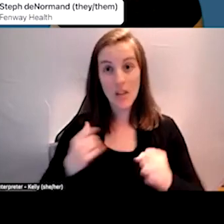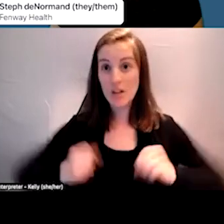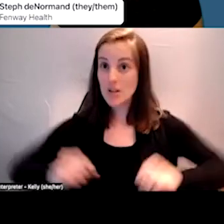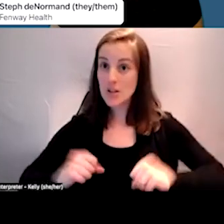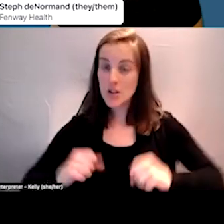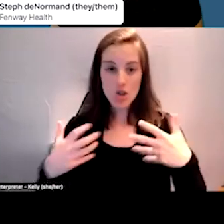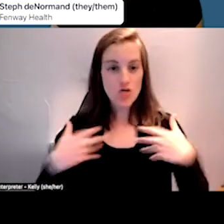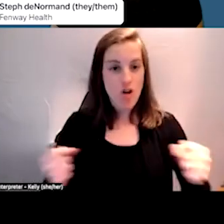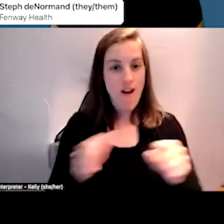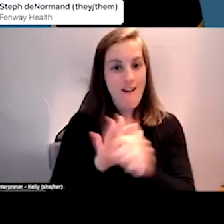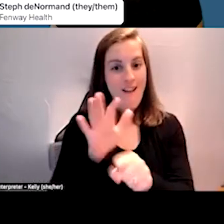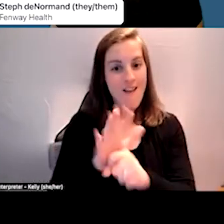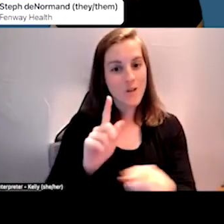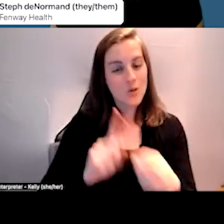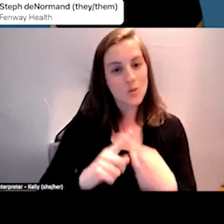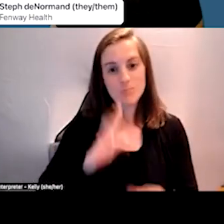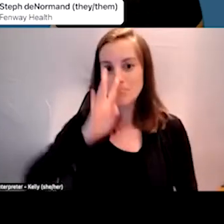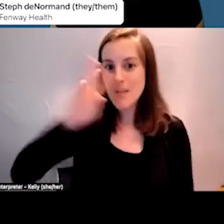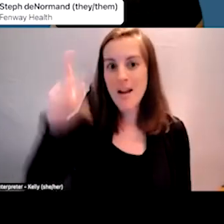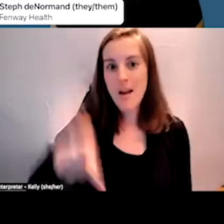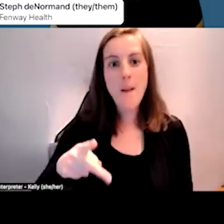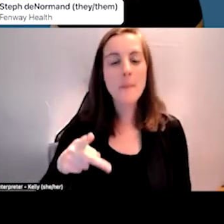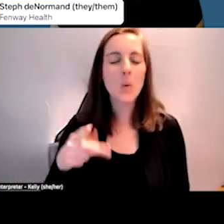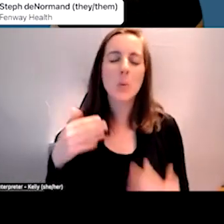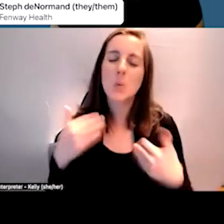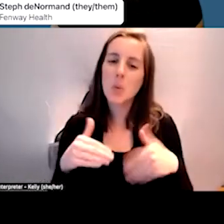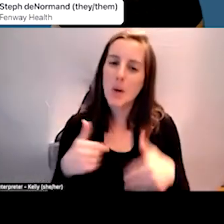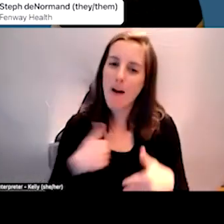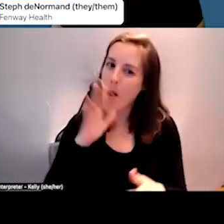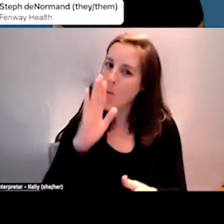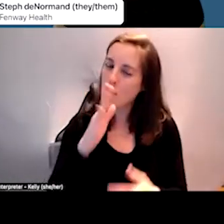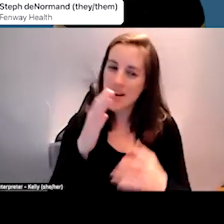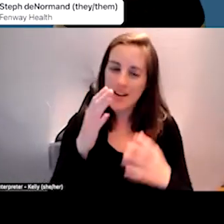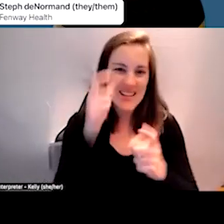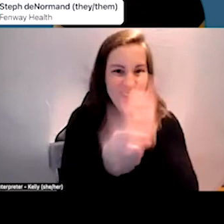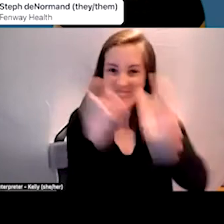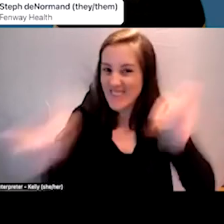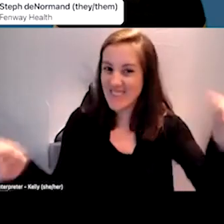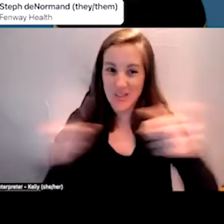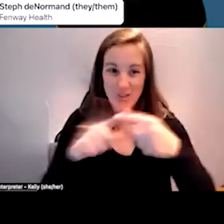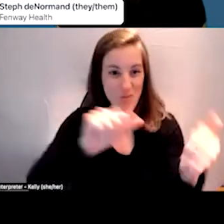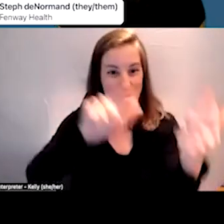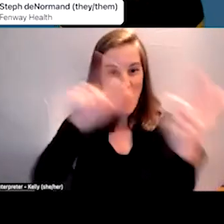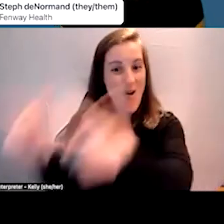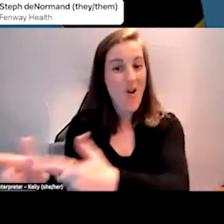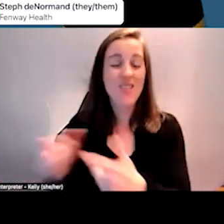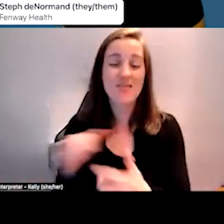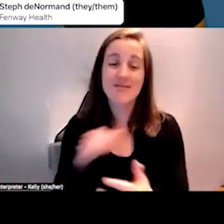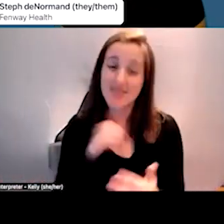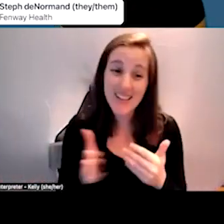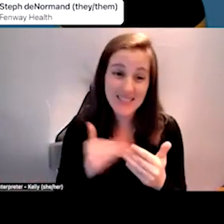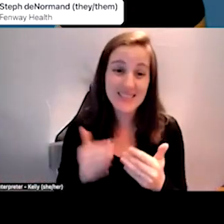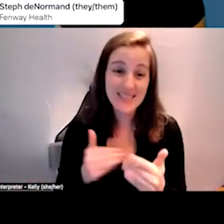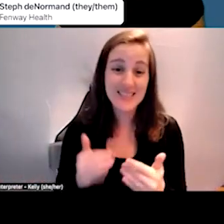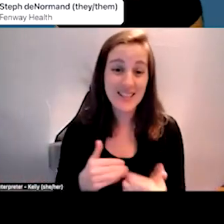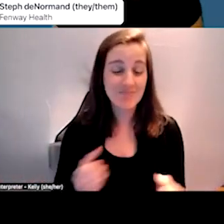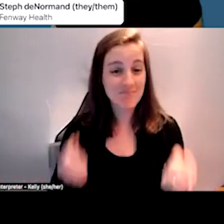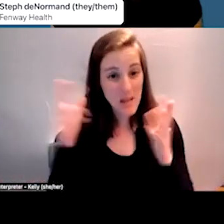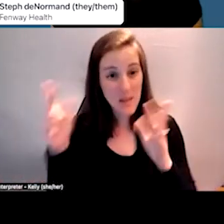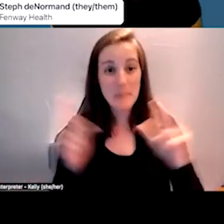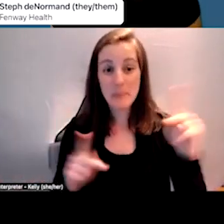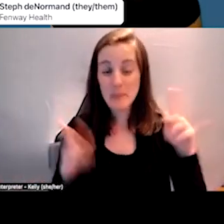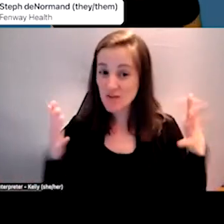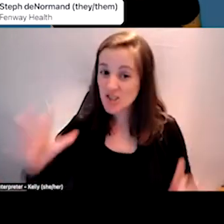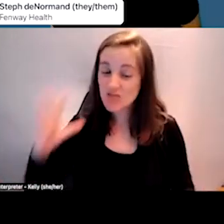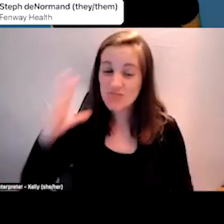And I think that a lot of the time it can be scary because, as Dallas said, it's not uncommon for folks to experience